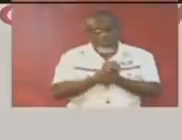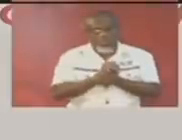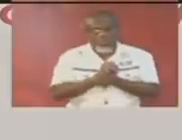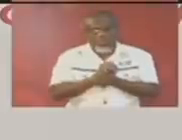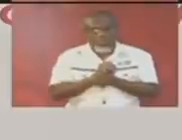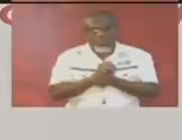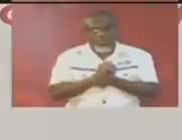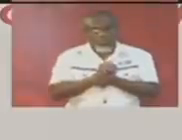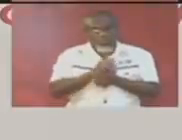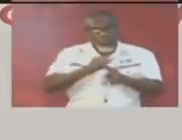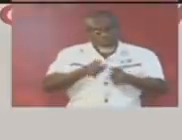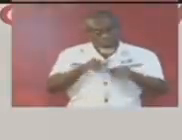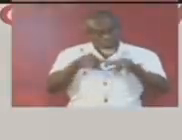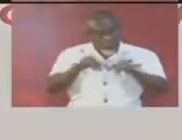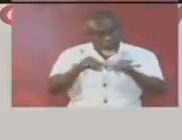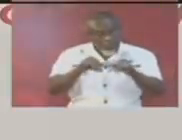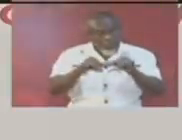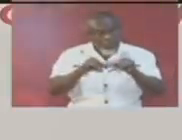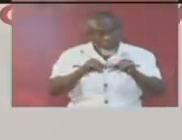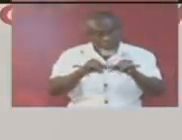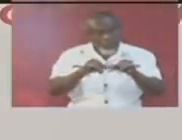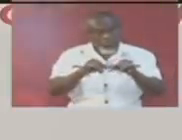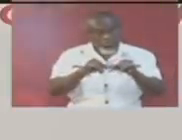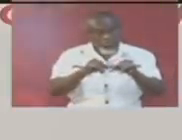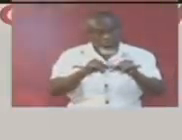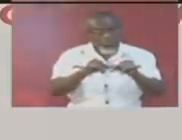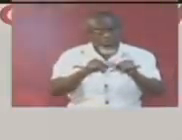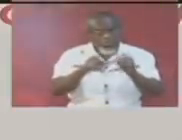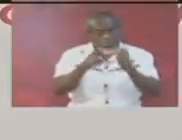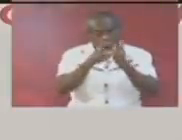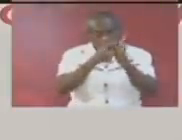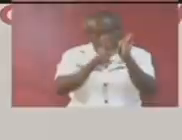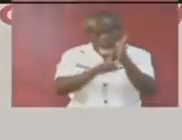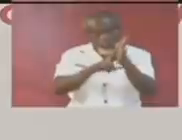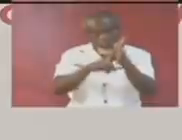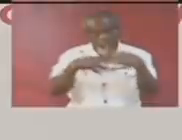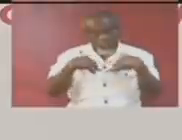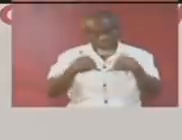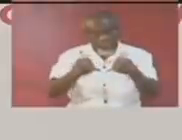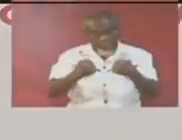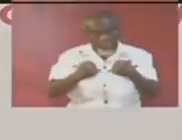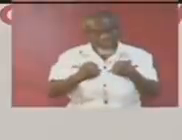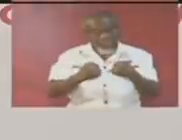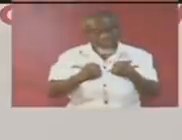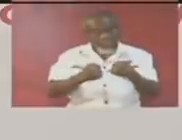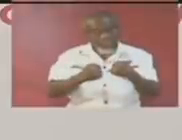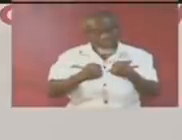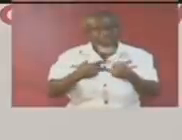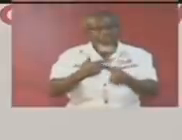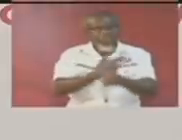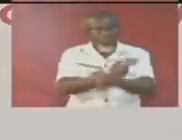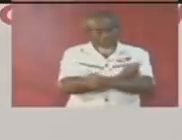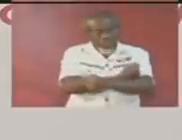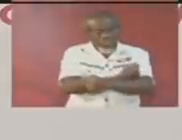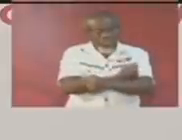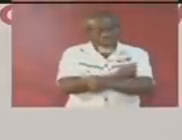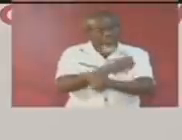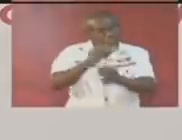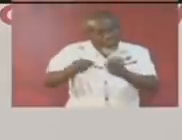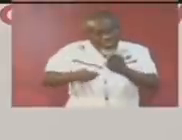measures, vaccination is another tier of our public health armory that we add to it to improve, and